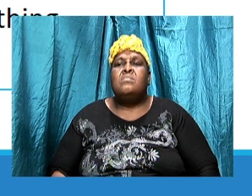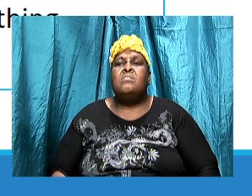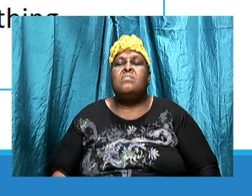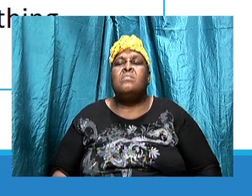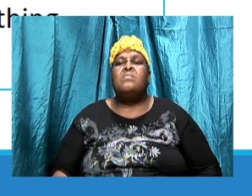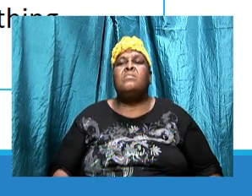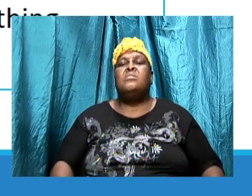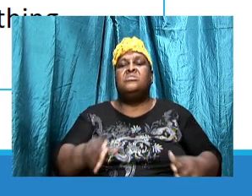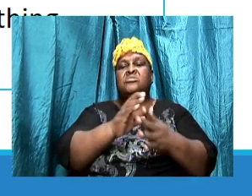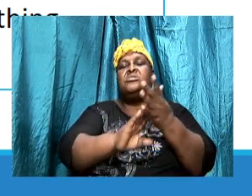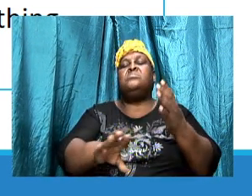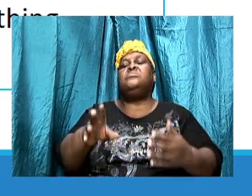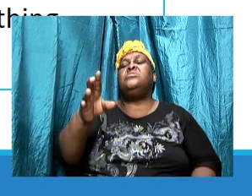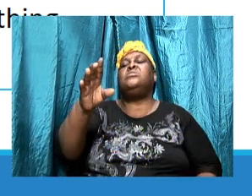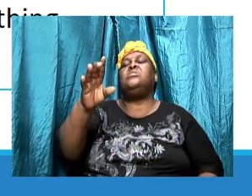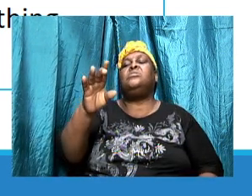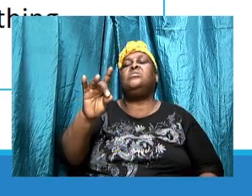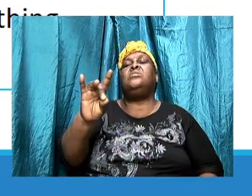in chapter 8,